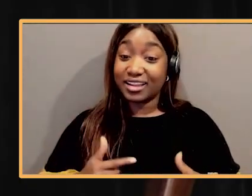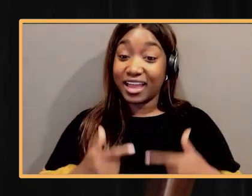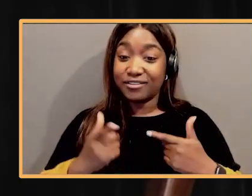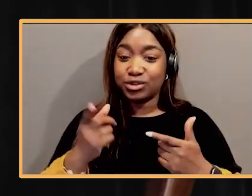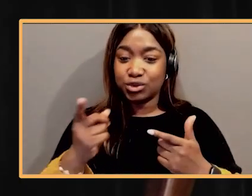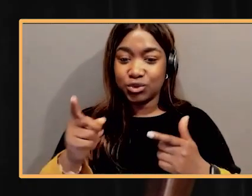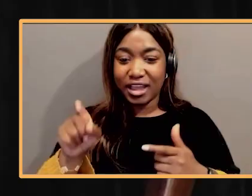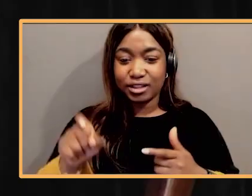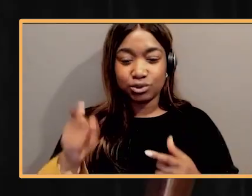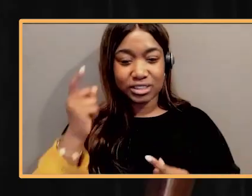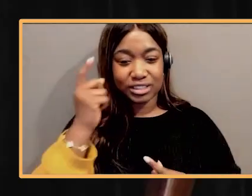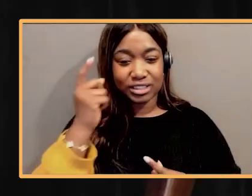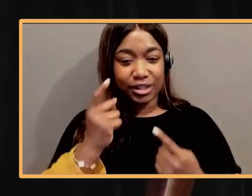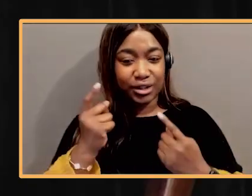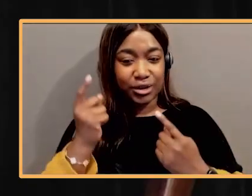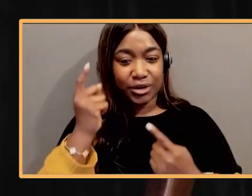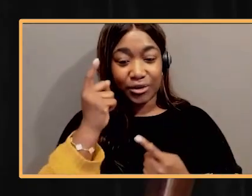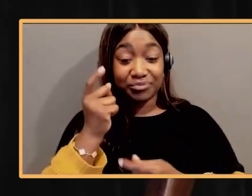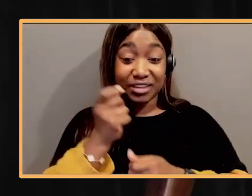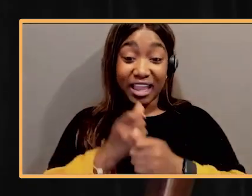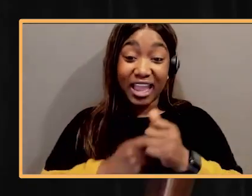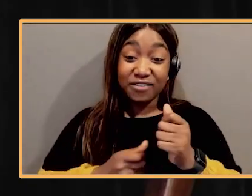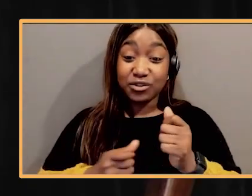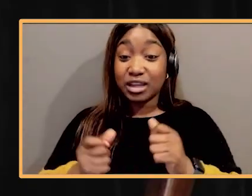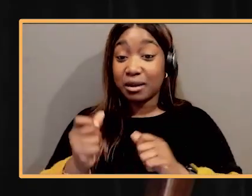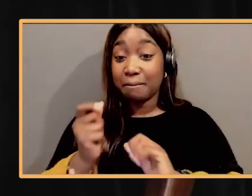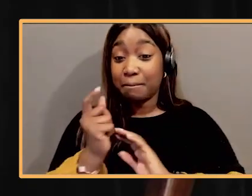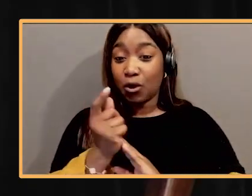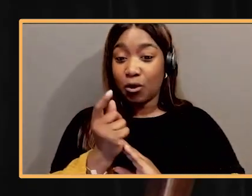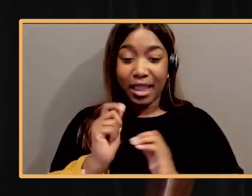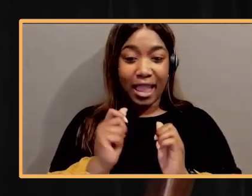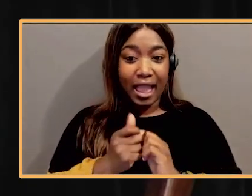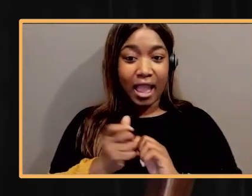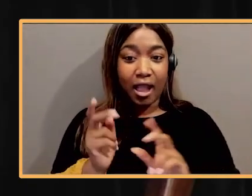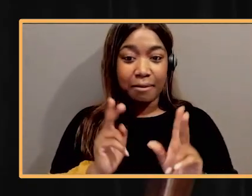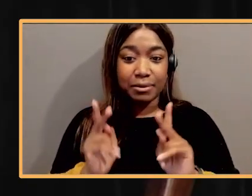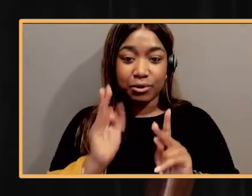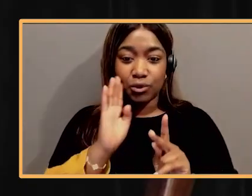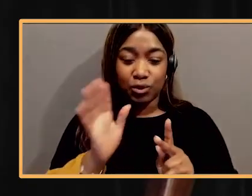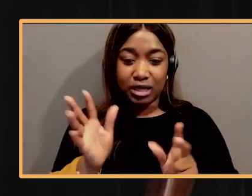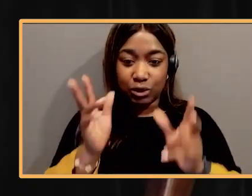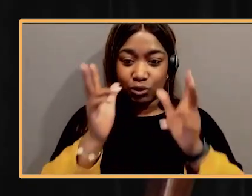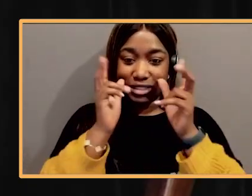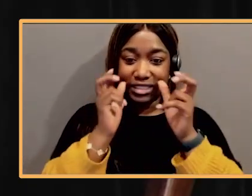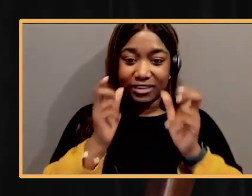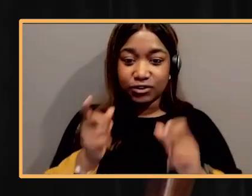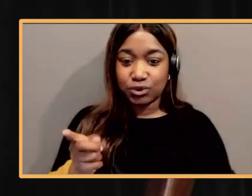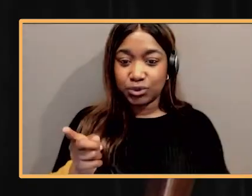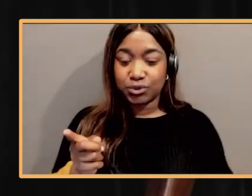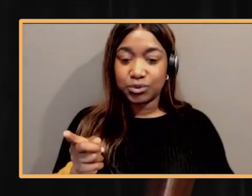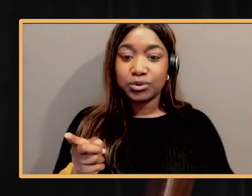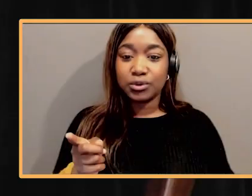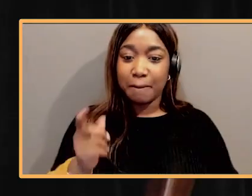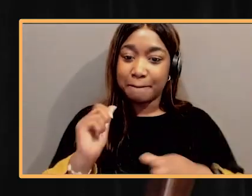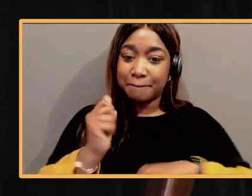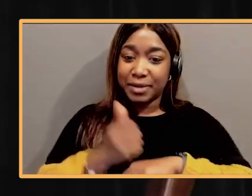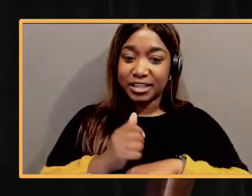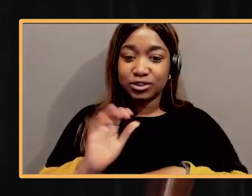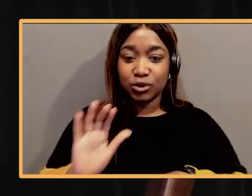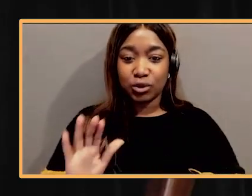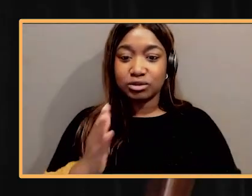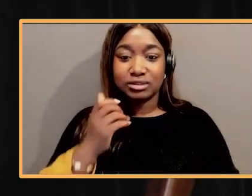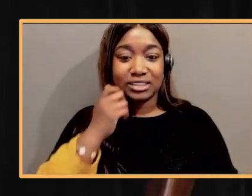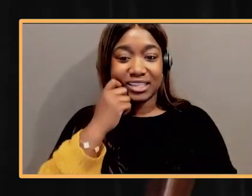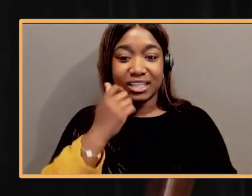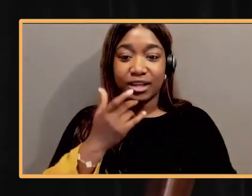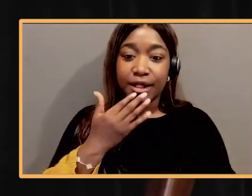to consider at every moment how people are going to receive you. Based on your skin color, on